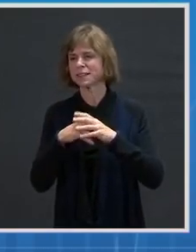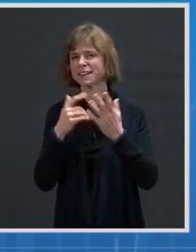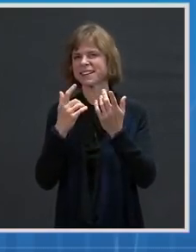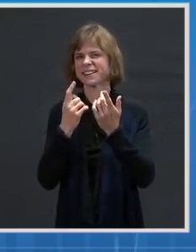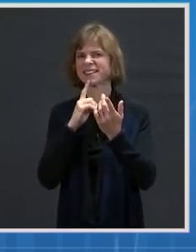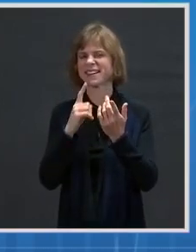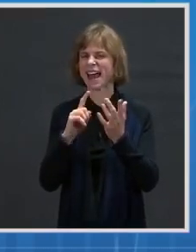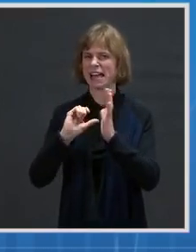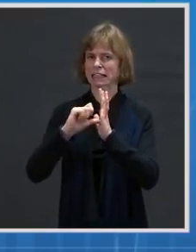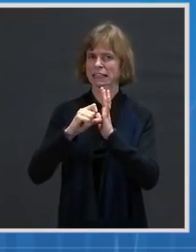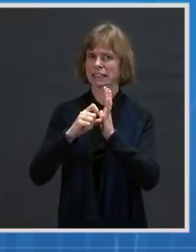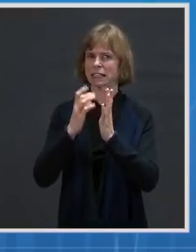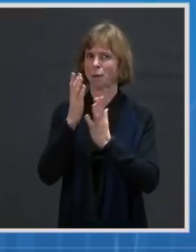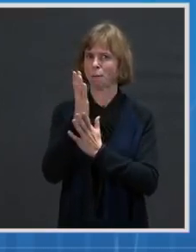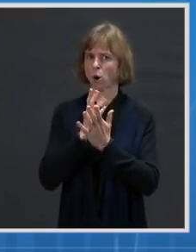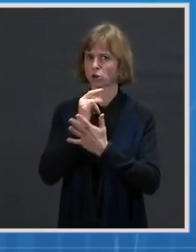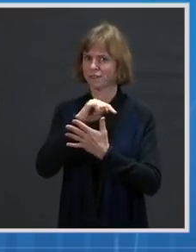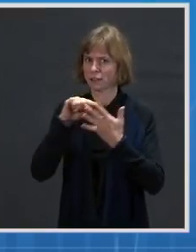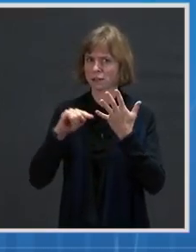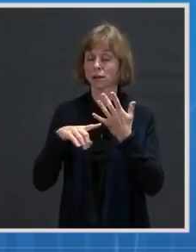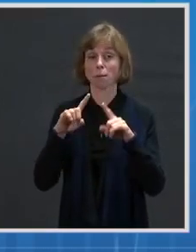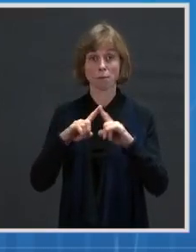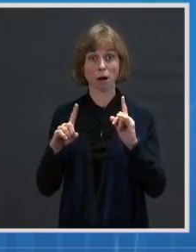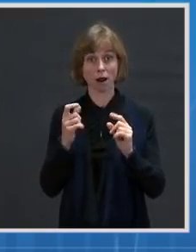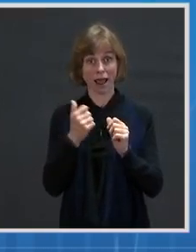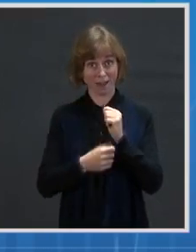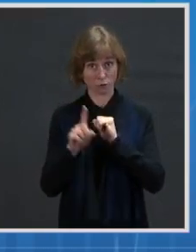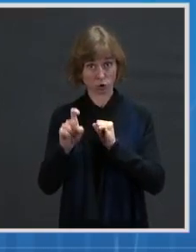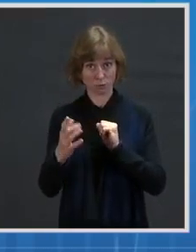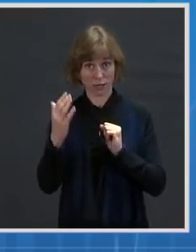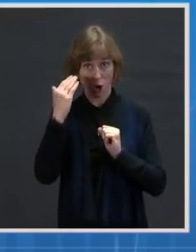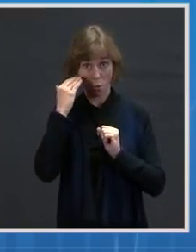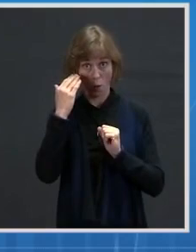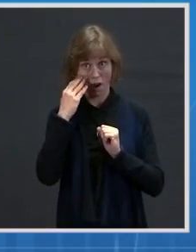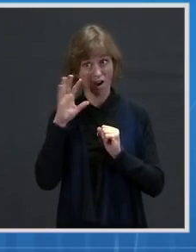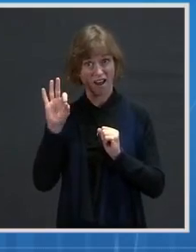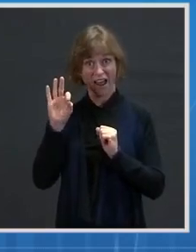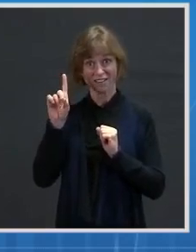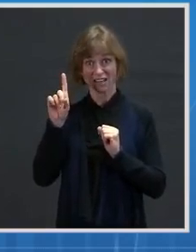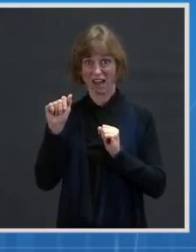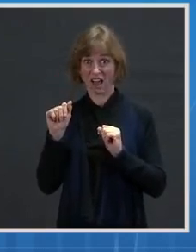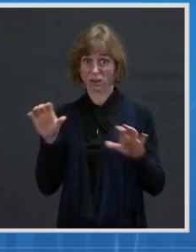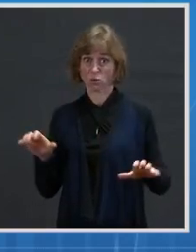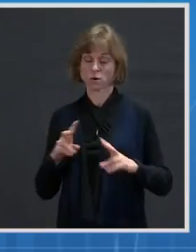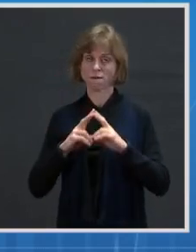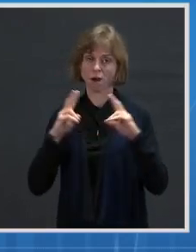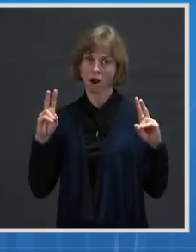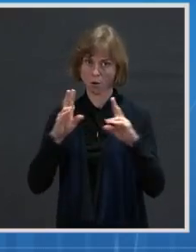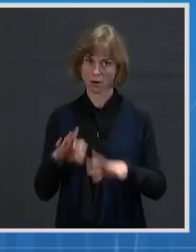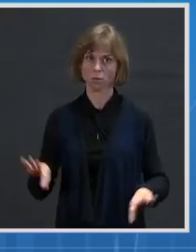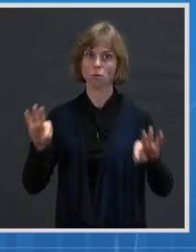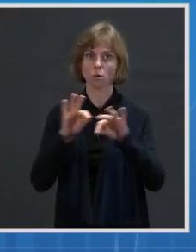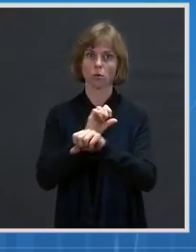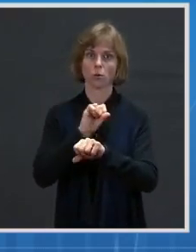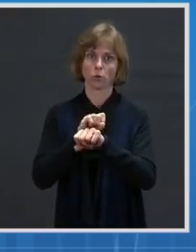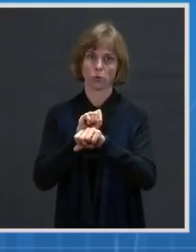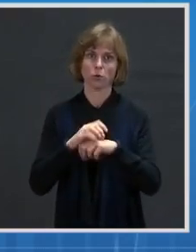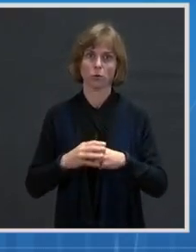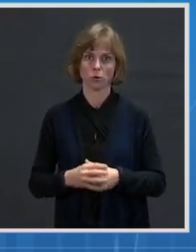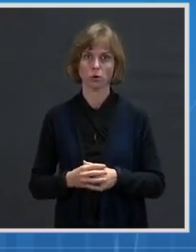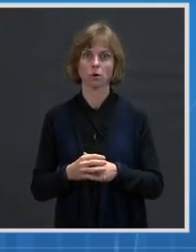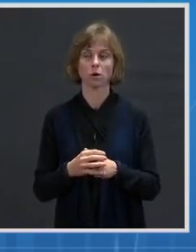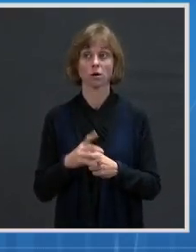sure everyone is aware of the very important work that the FDA is doing. And that is, they